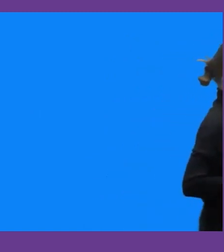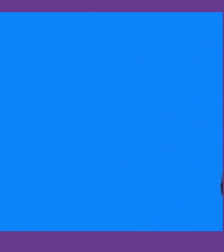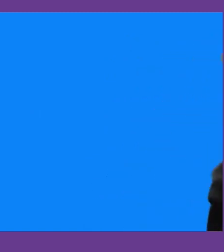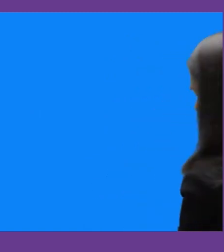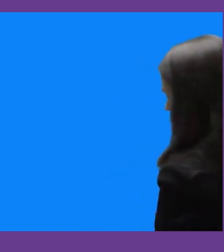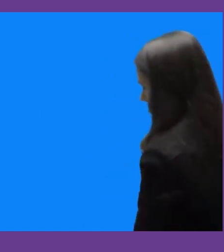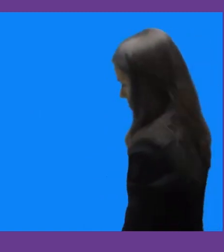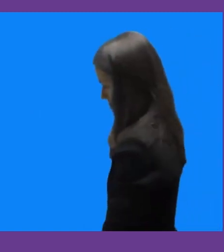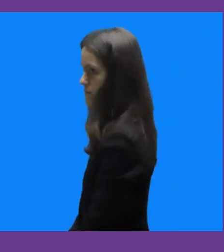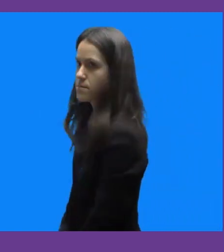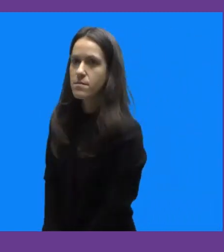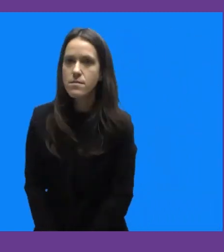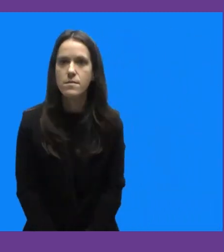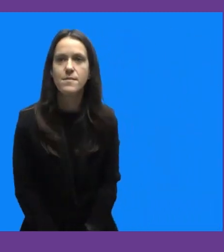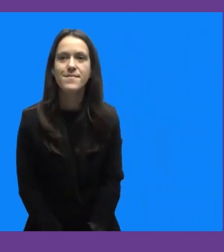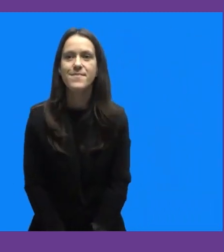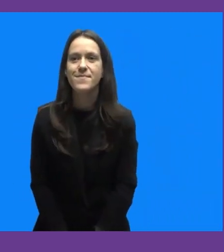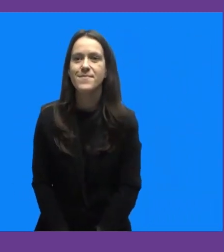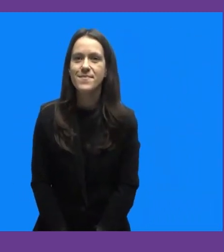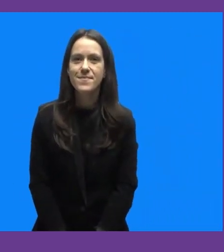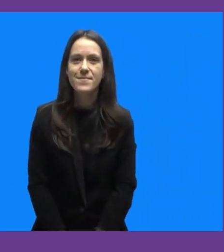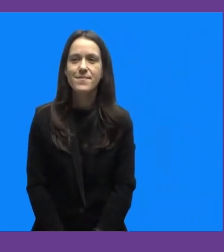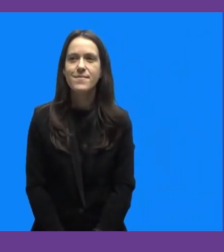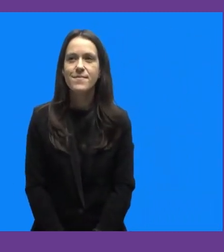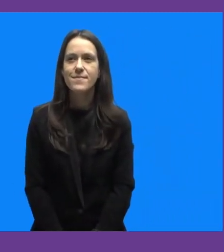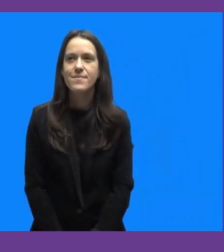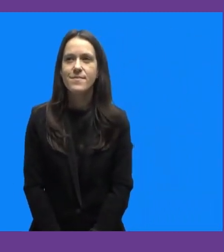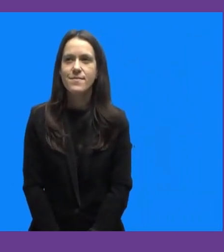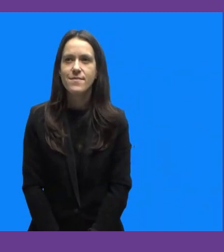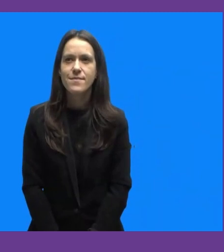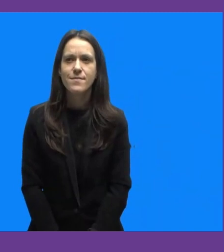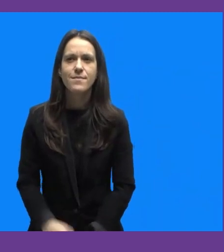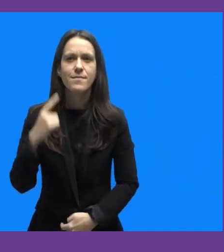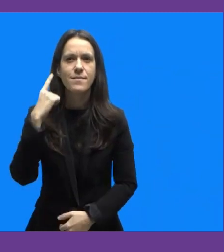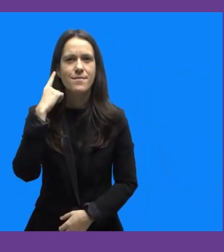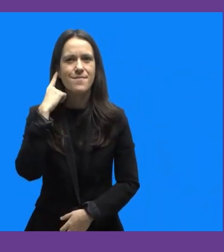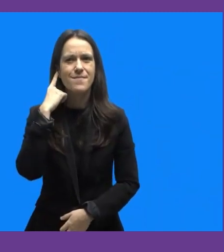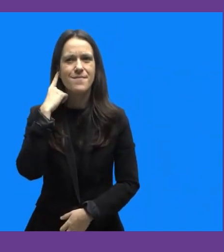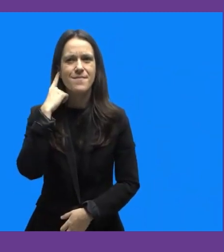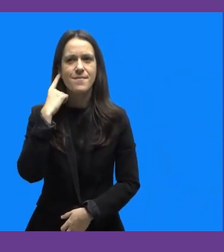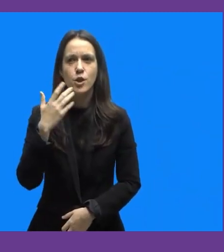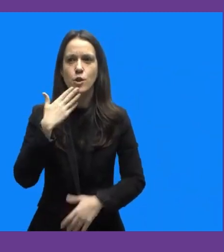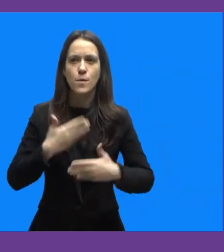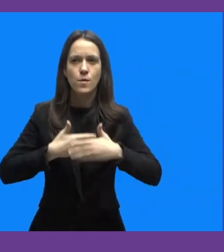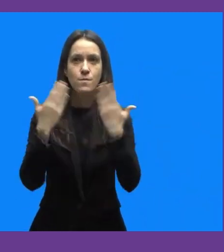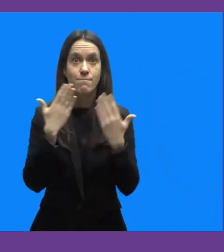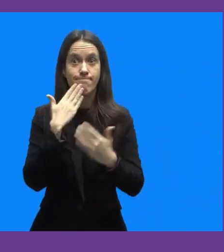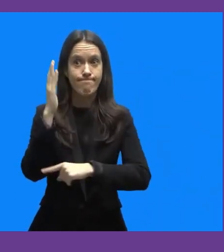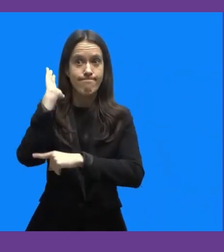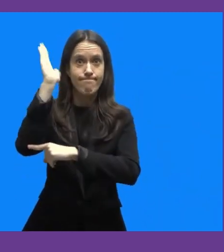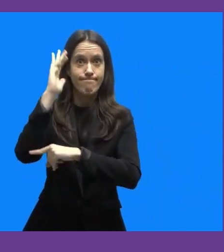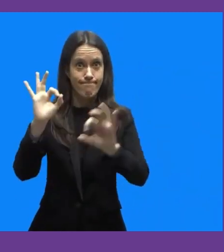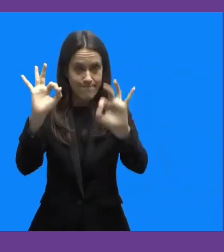Good morning. Thank you for an excellent presentation. It was very interesting to hear the various perspectives.